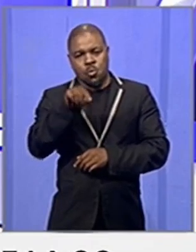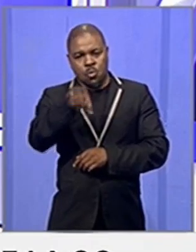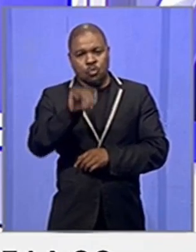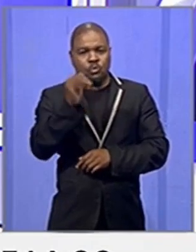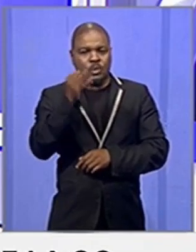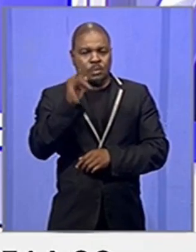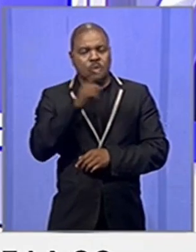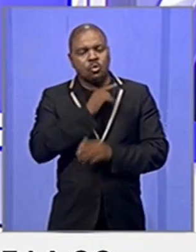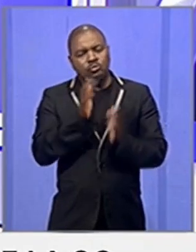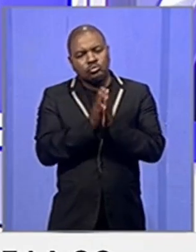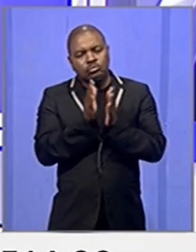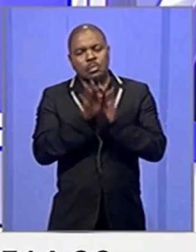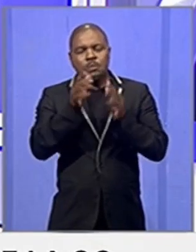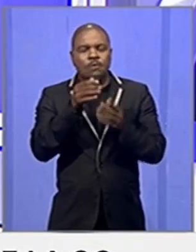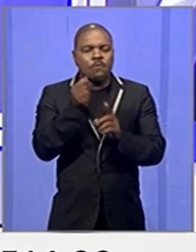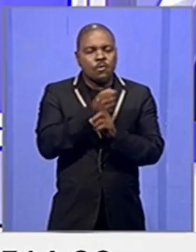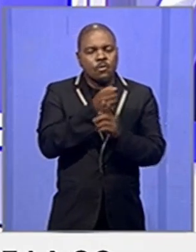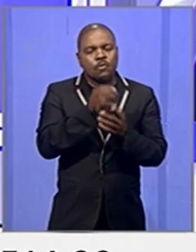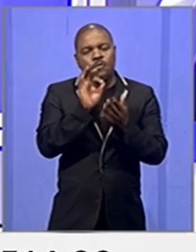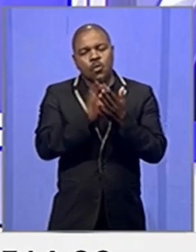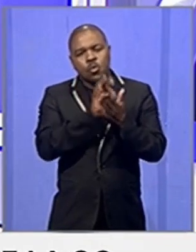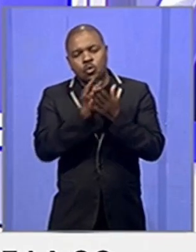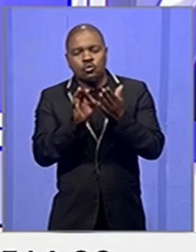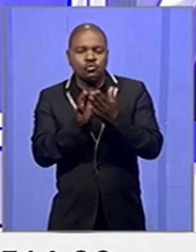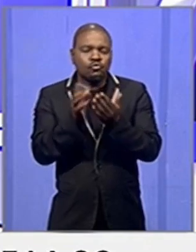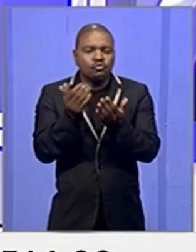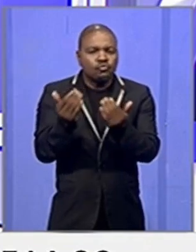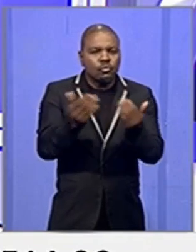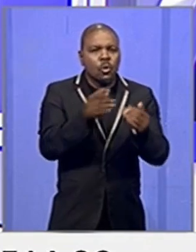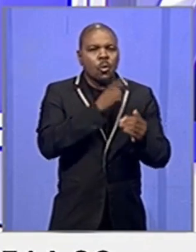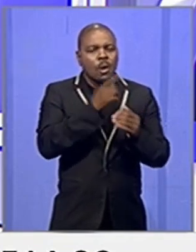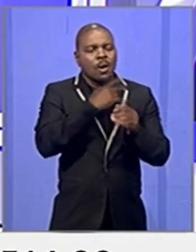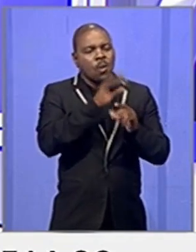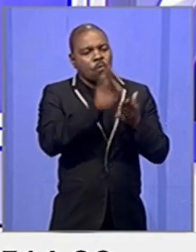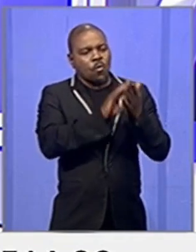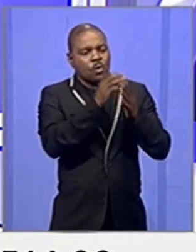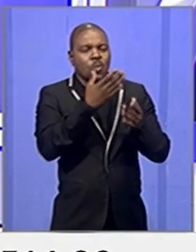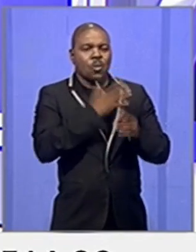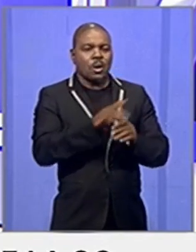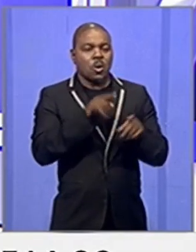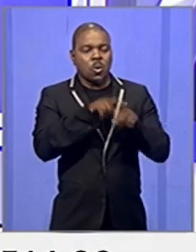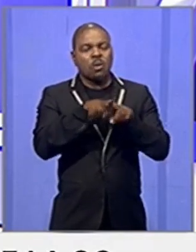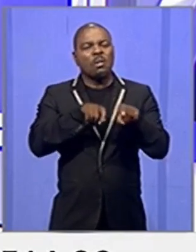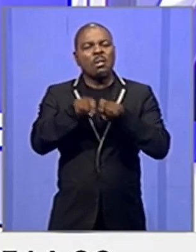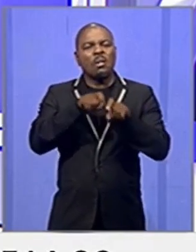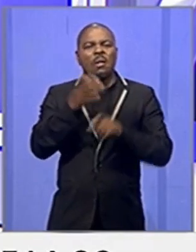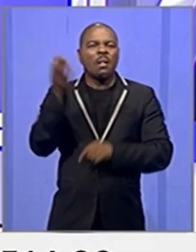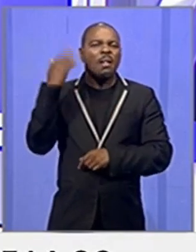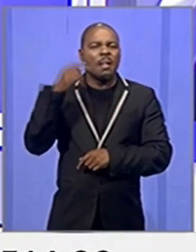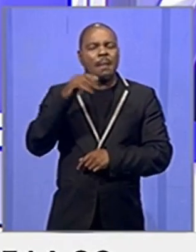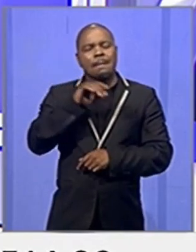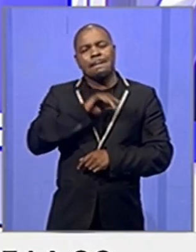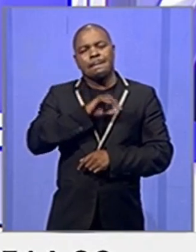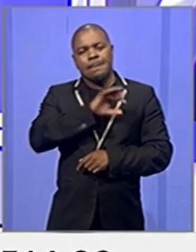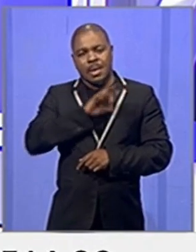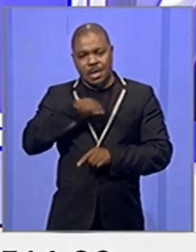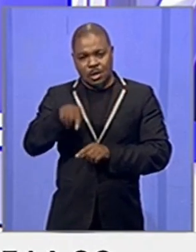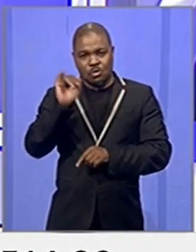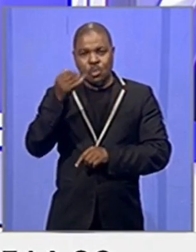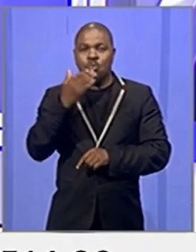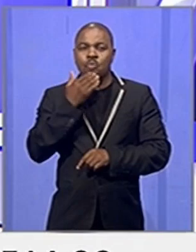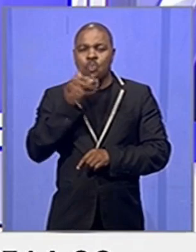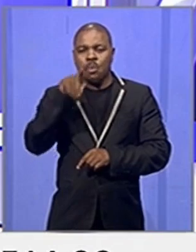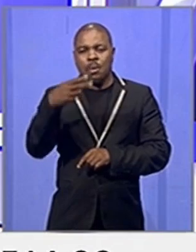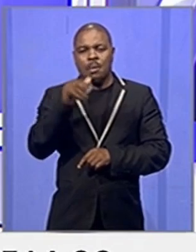go ingokela batlhophi go etelela gape federale. O tla gaisanela maemo a o le meyara wa maloba wa Johannesburg Dr. Mpophalatse.